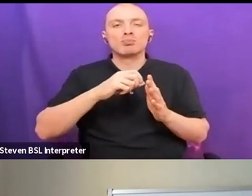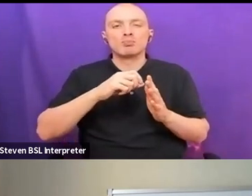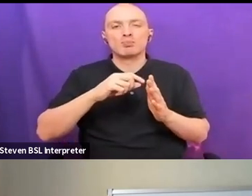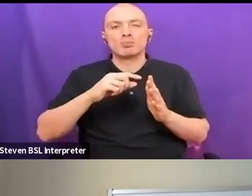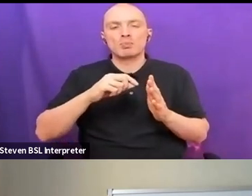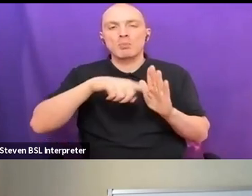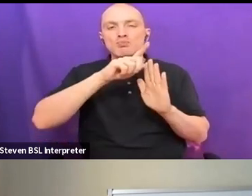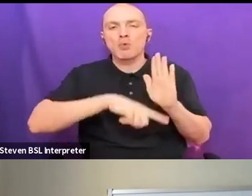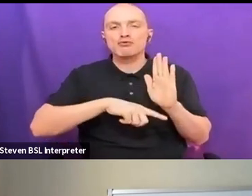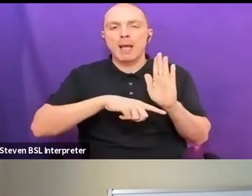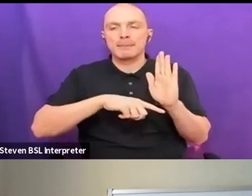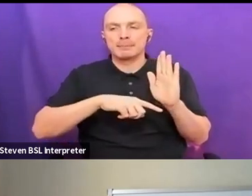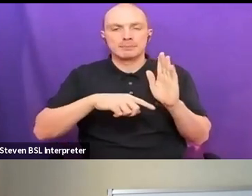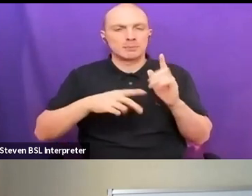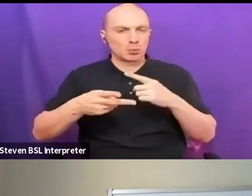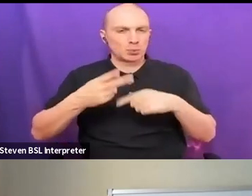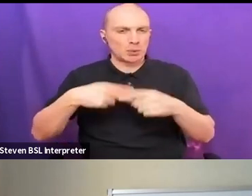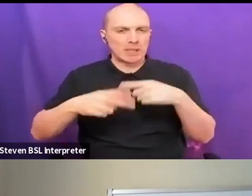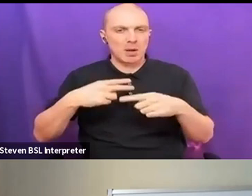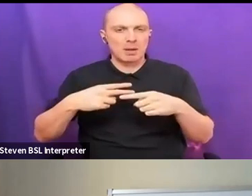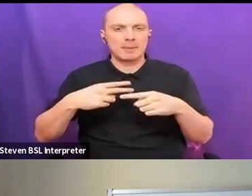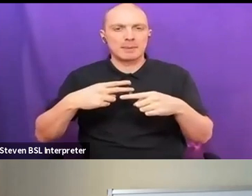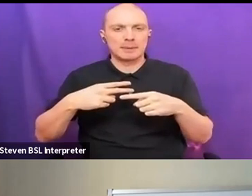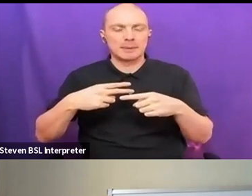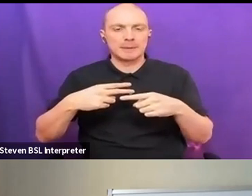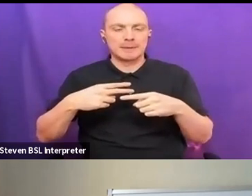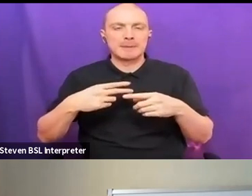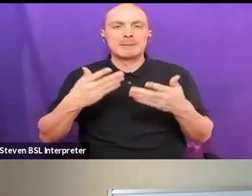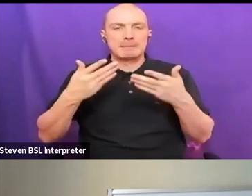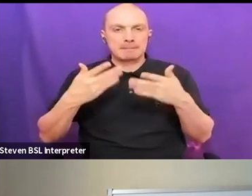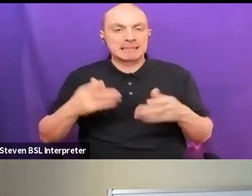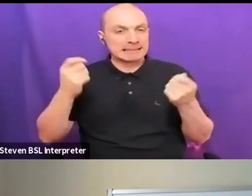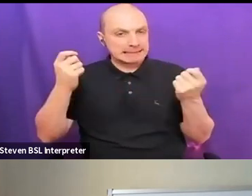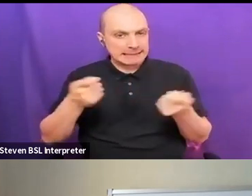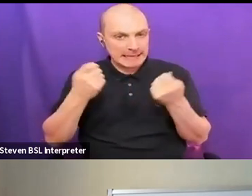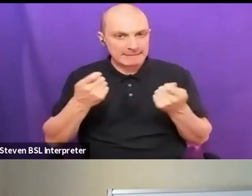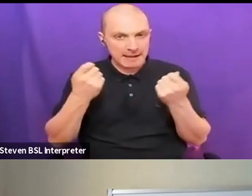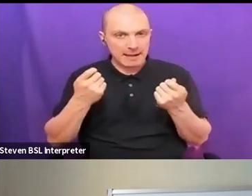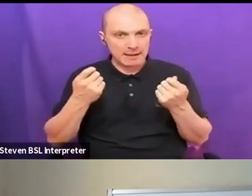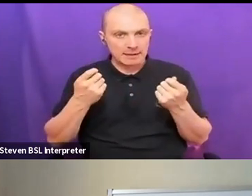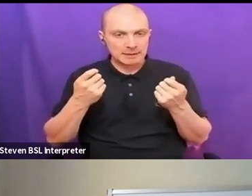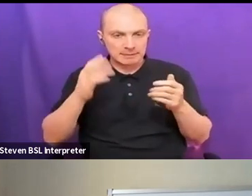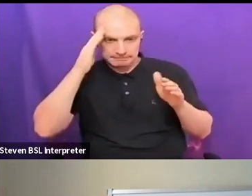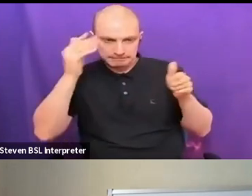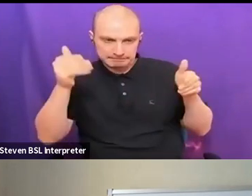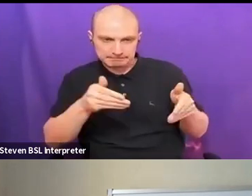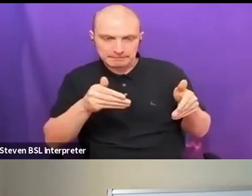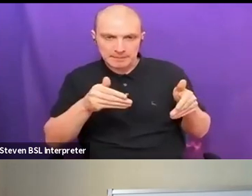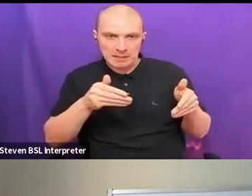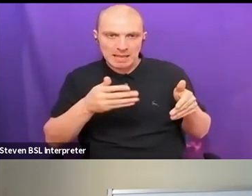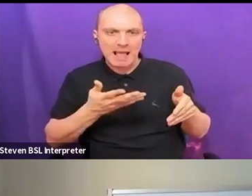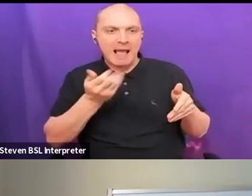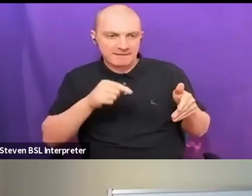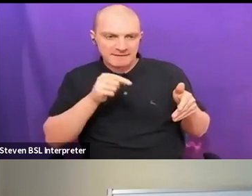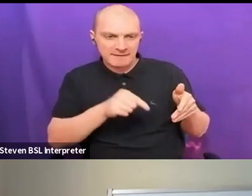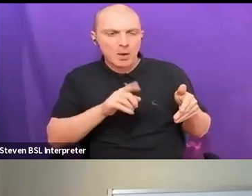Commonwealth Games with planning colleagues and with Architecture and Design Scotland. It was quite successful. So I think there might be some scope in revisiting that, supporting communities to